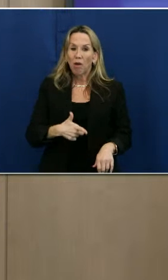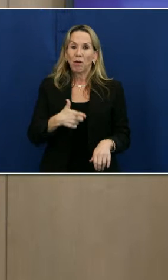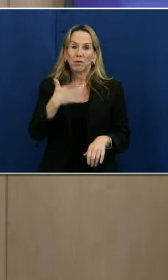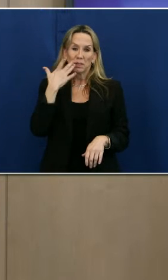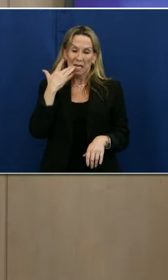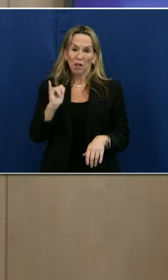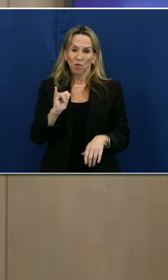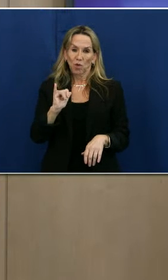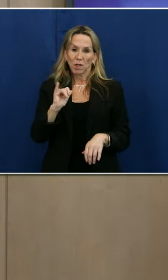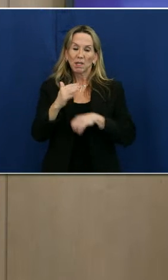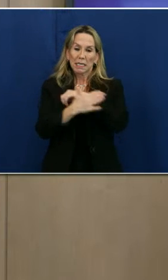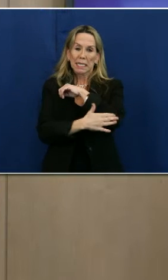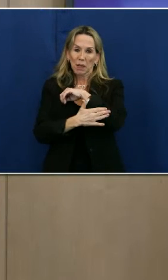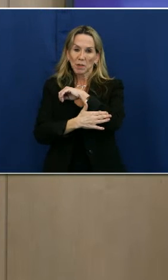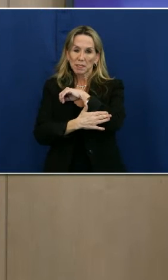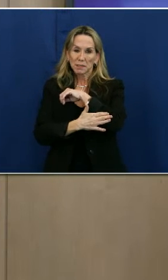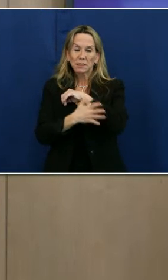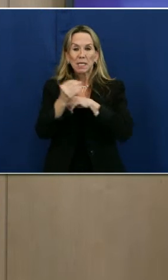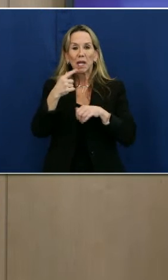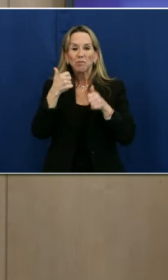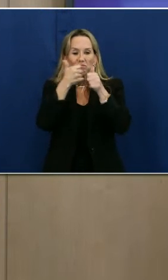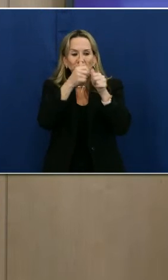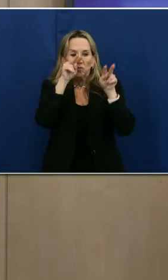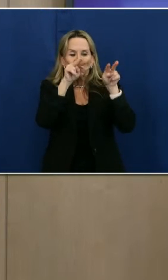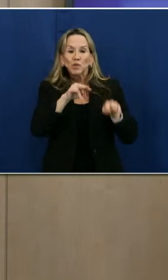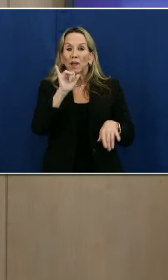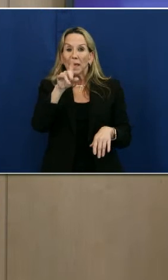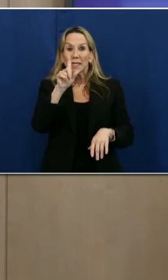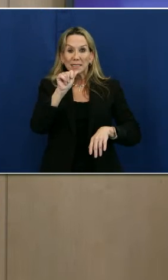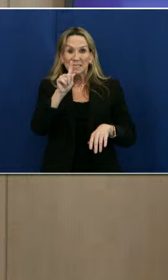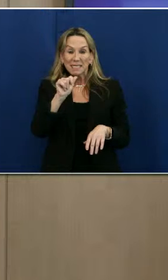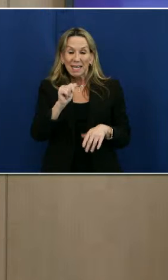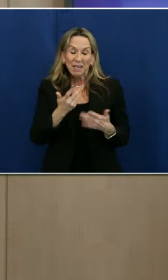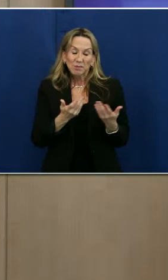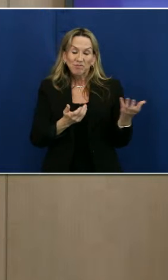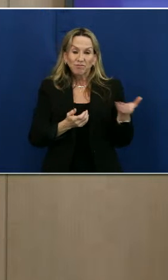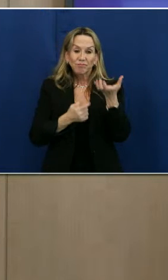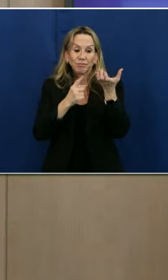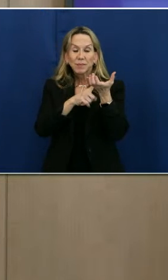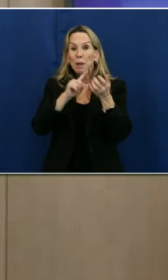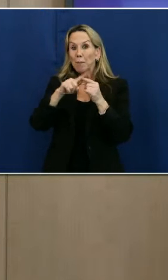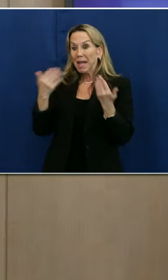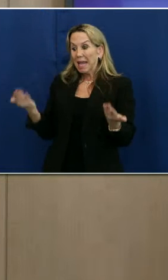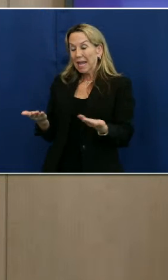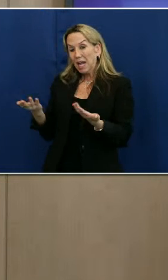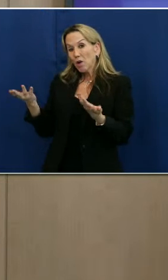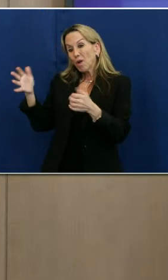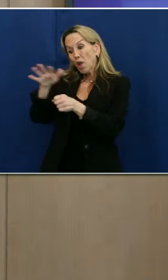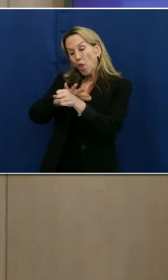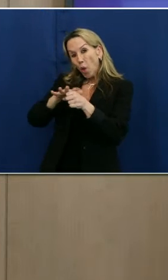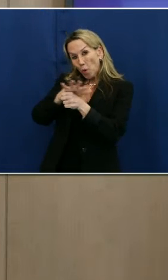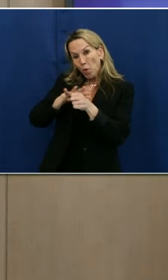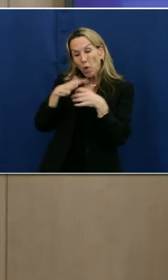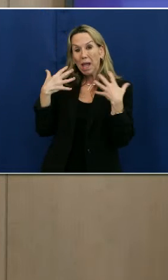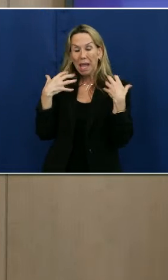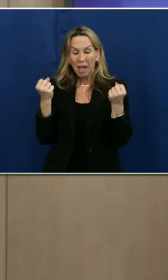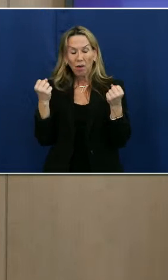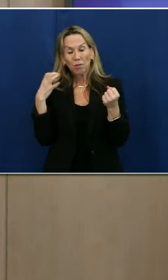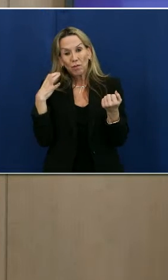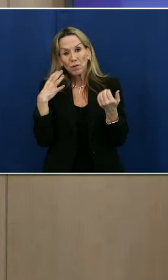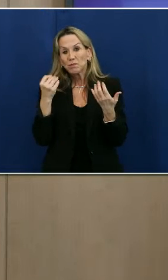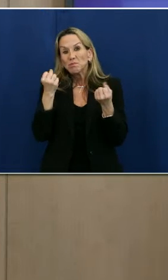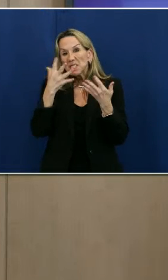data are being followed. What we have been doing as local health officers is getting